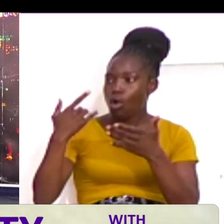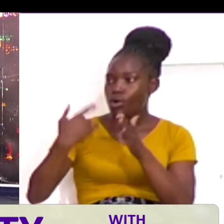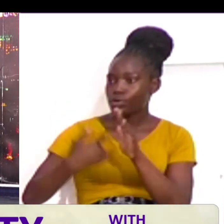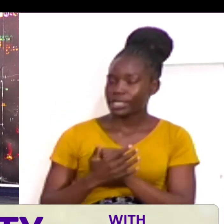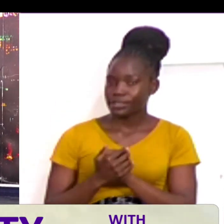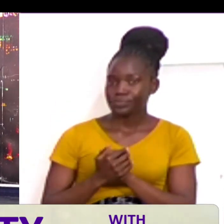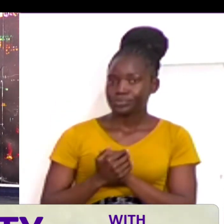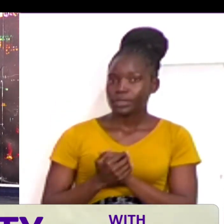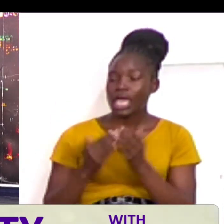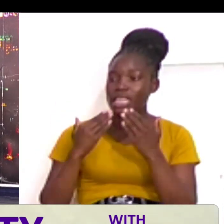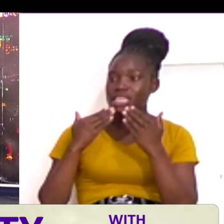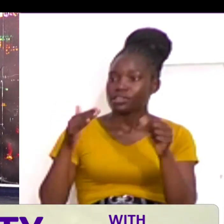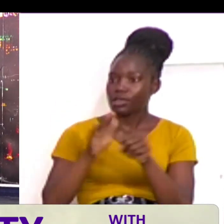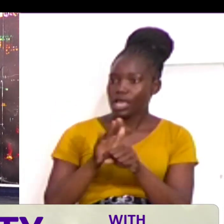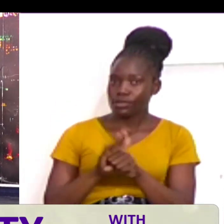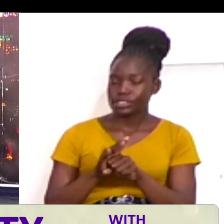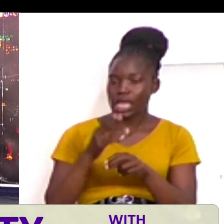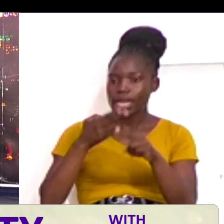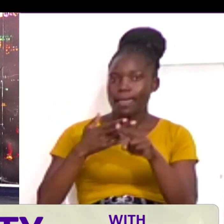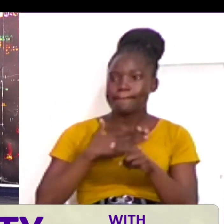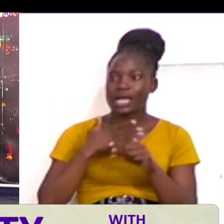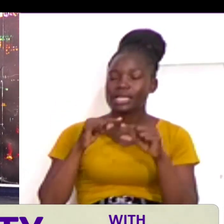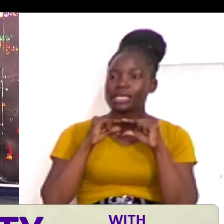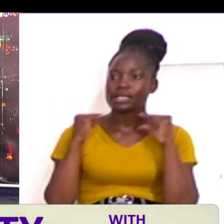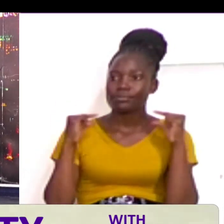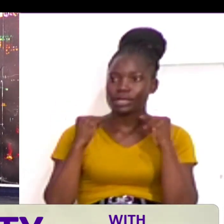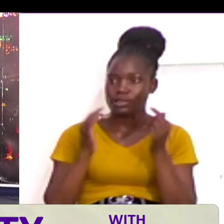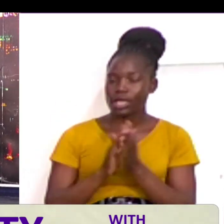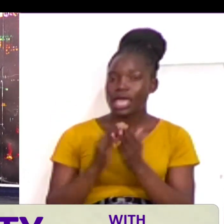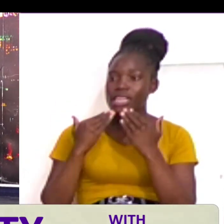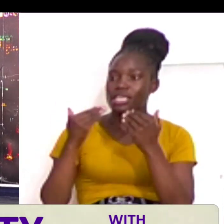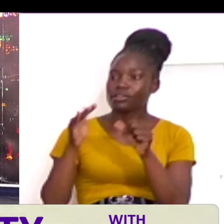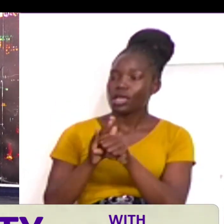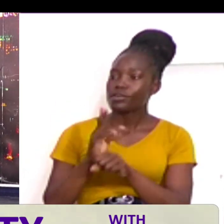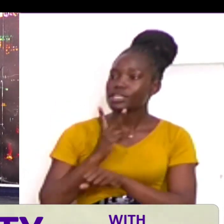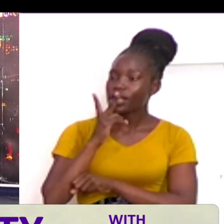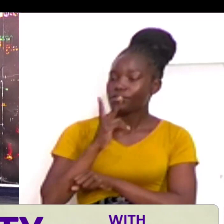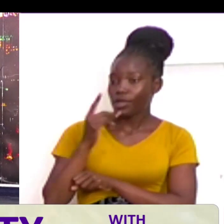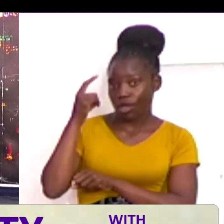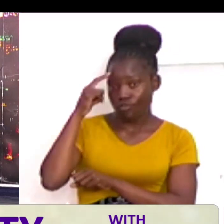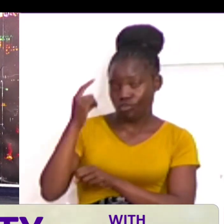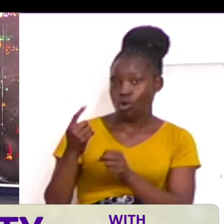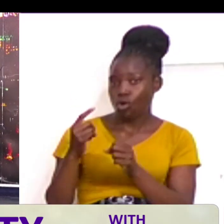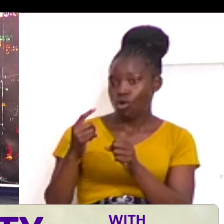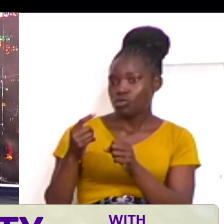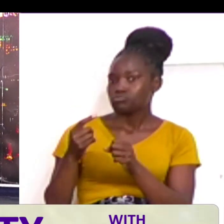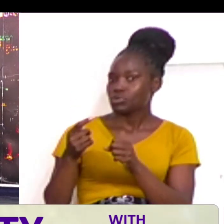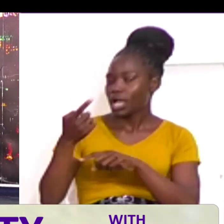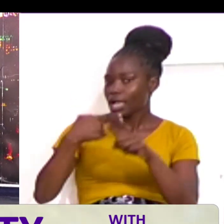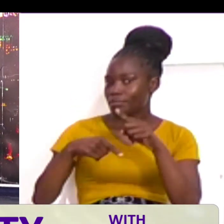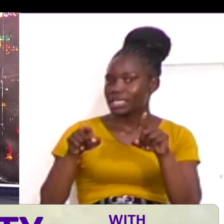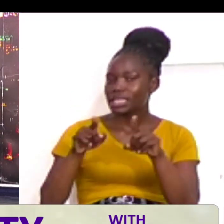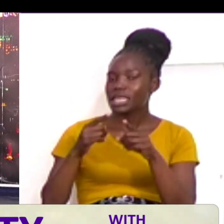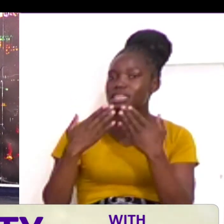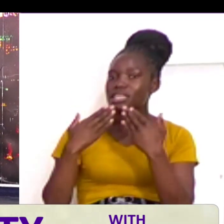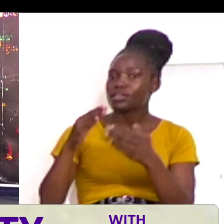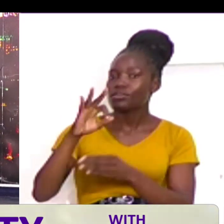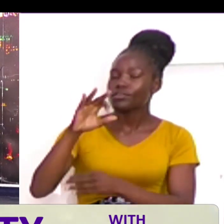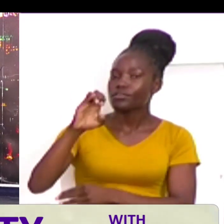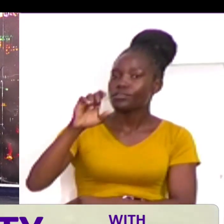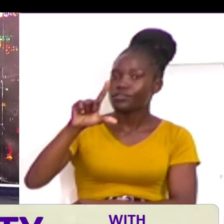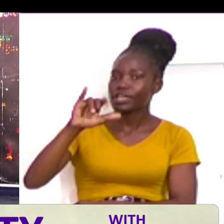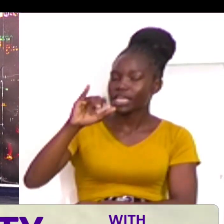gani? Once again, thank you so much. I've been your host, Bill Clinton ODHIAMBO. Thank you so much, Elvis, for tuning in. Asante sana, Mr. Felix MAKONA. I hope to see you